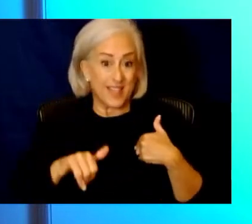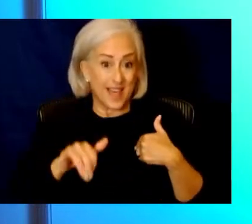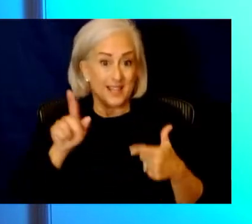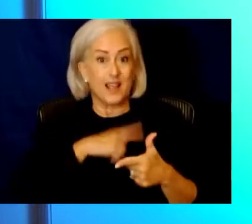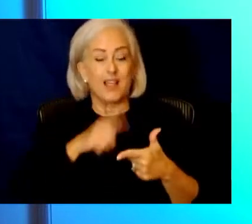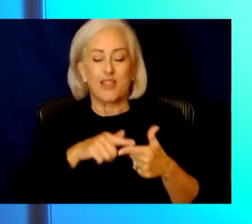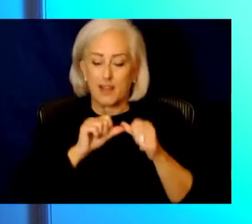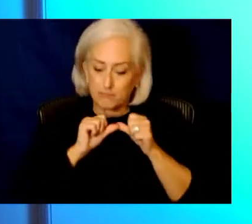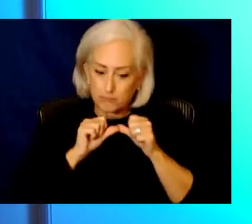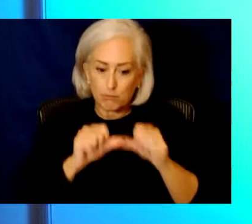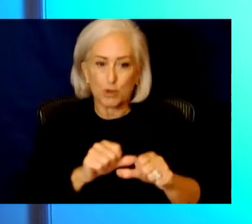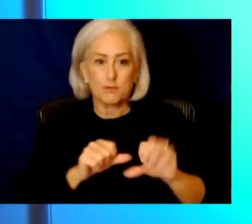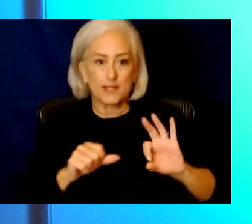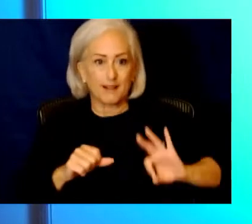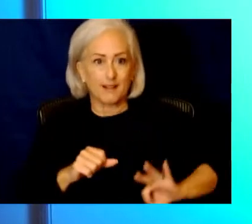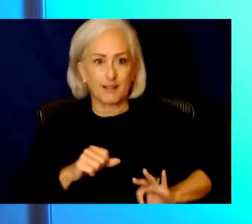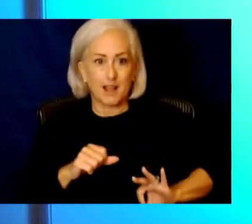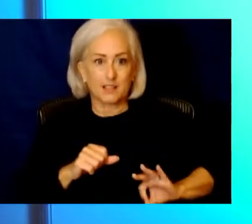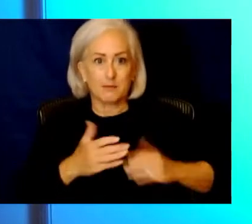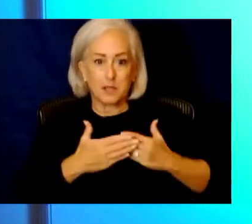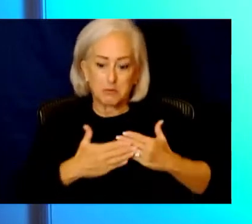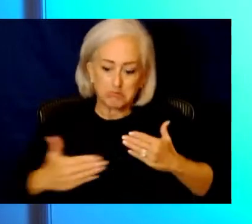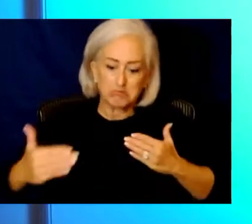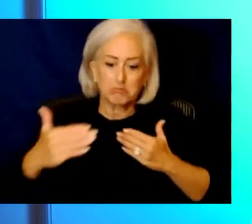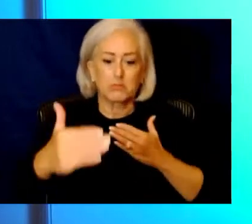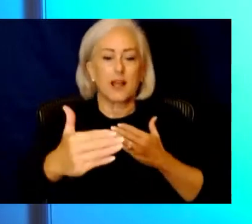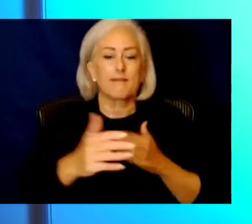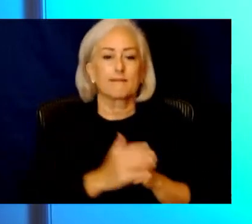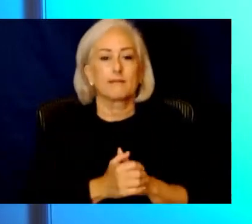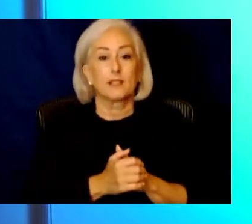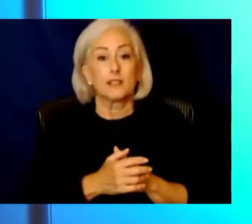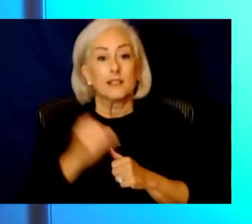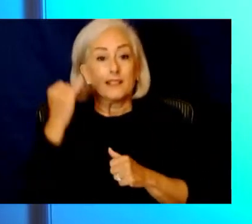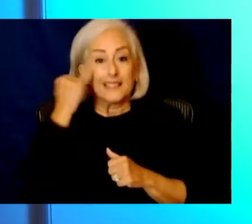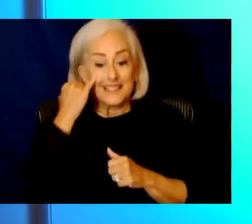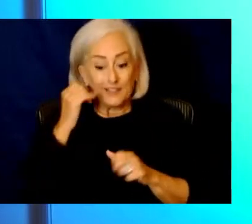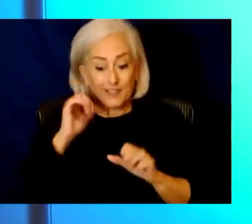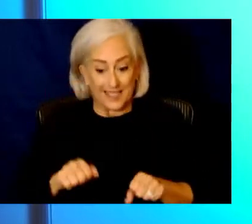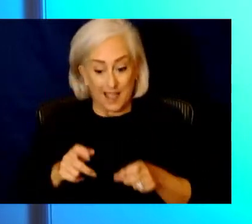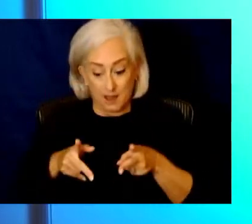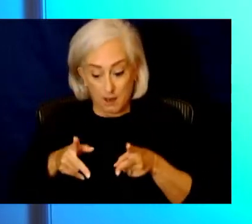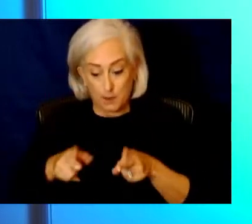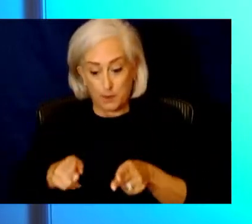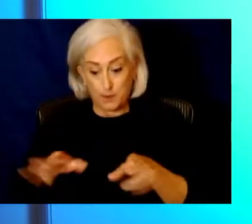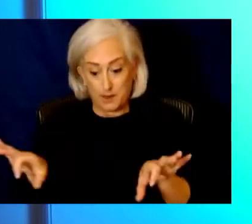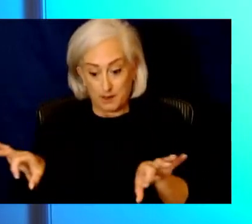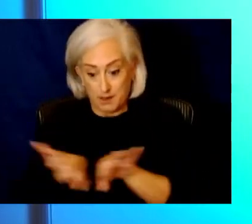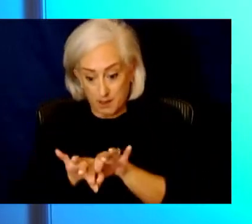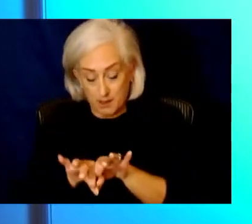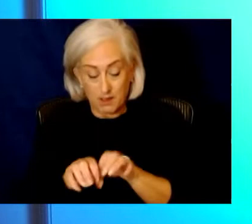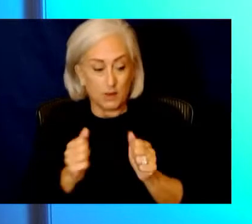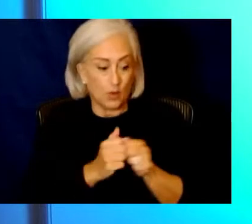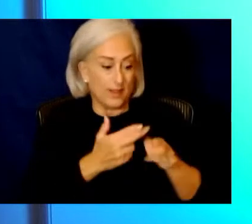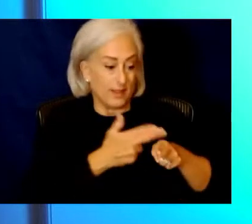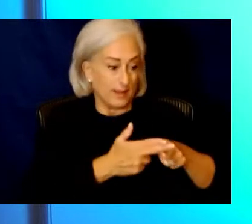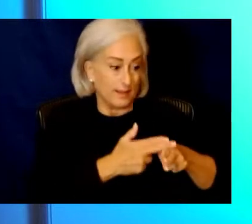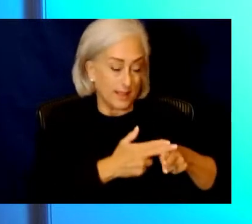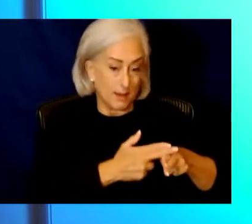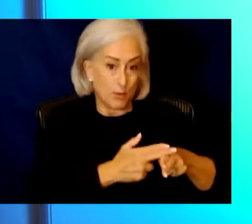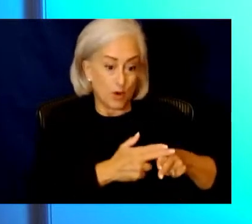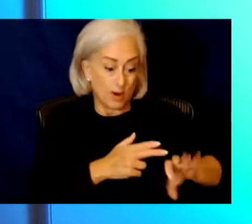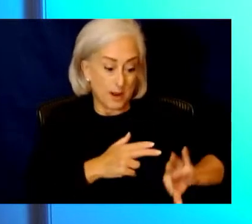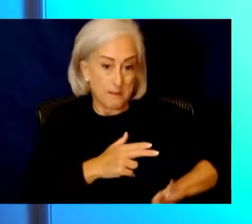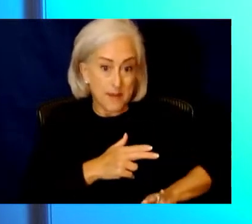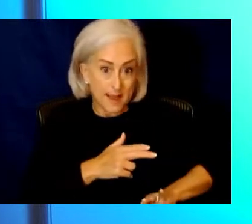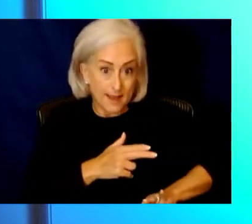rest of their life. But if we're able to do an anastomosis and do the temporary bag, if we're able to do the surgery minimally invasive, which is